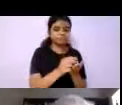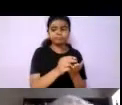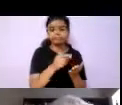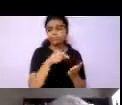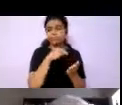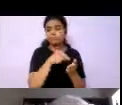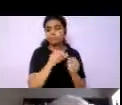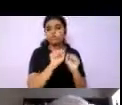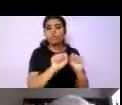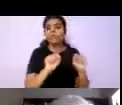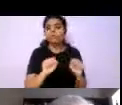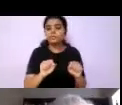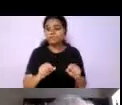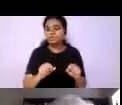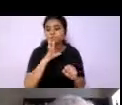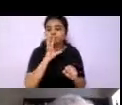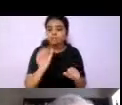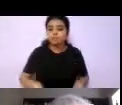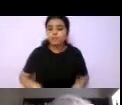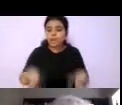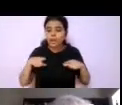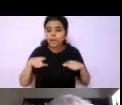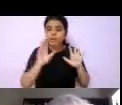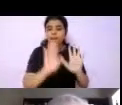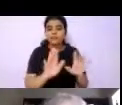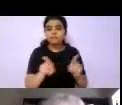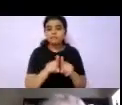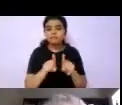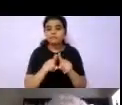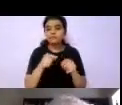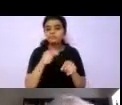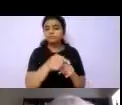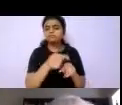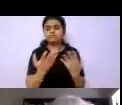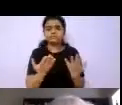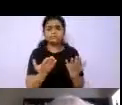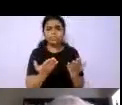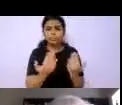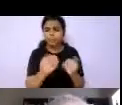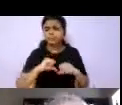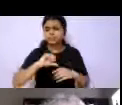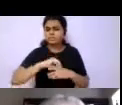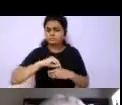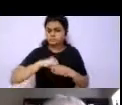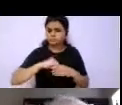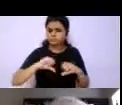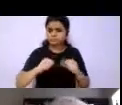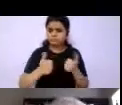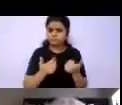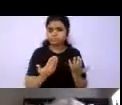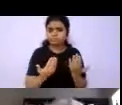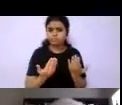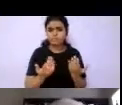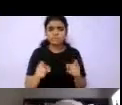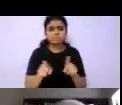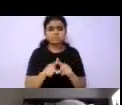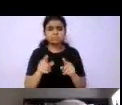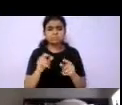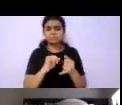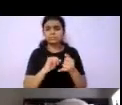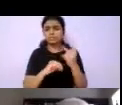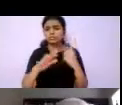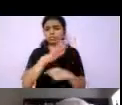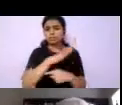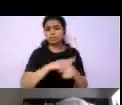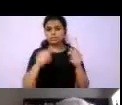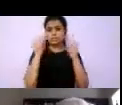better accommodations, sometimes will still be functionally ill-suited to the physical and social world we inhabit.